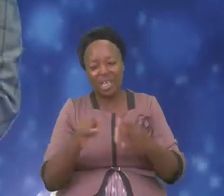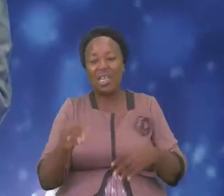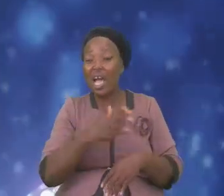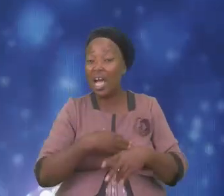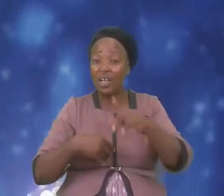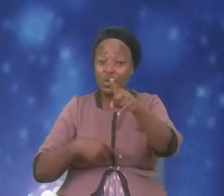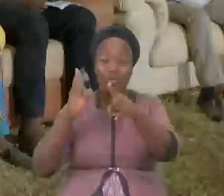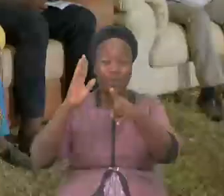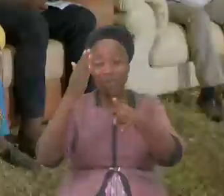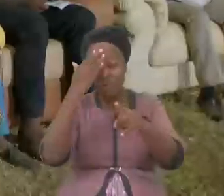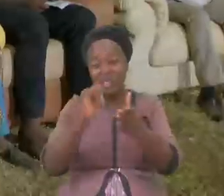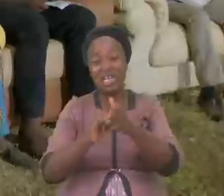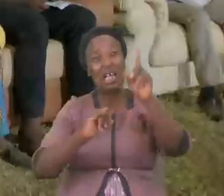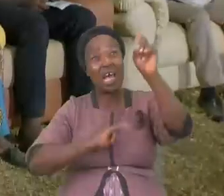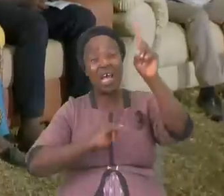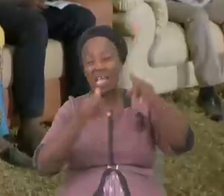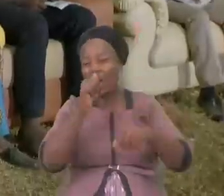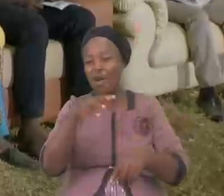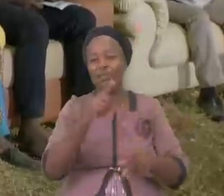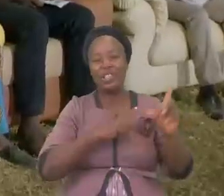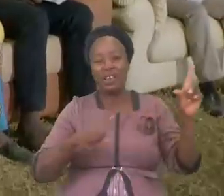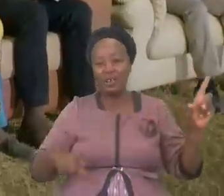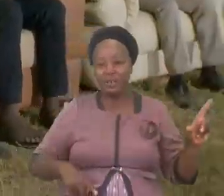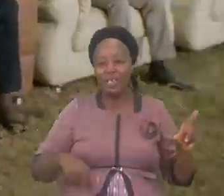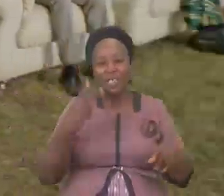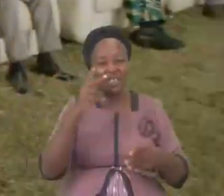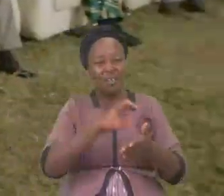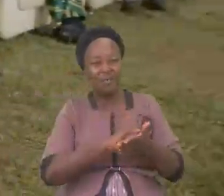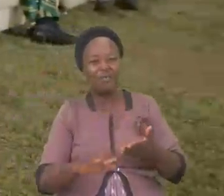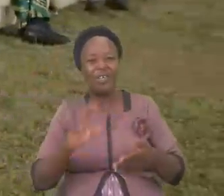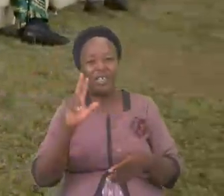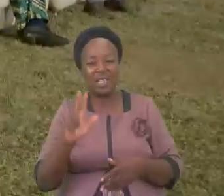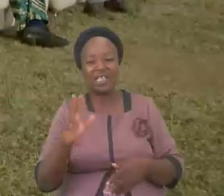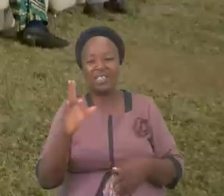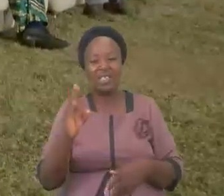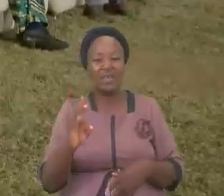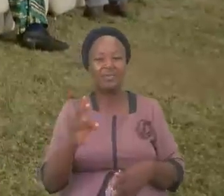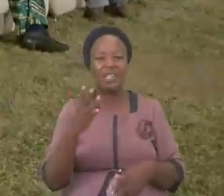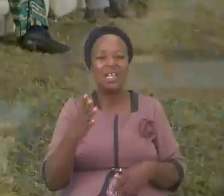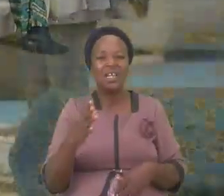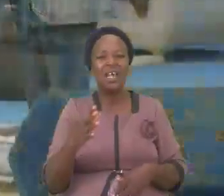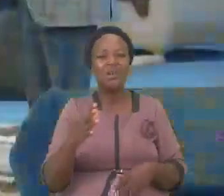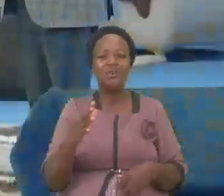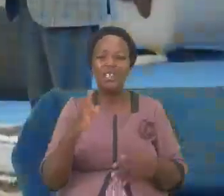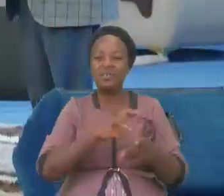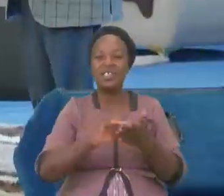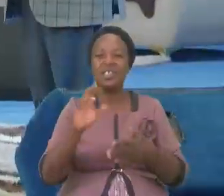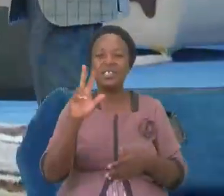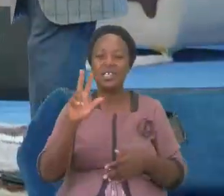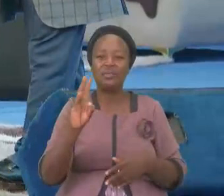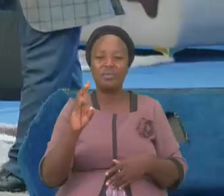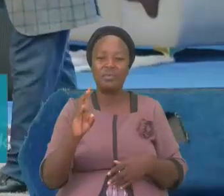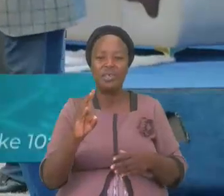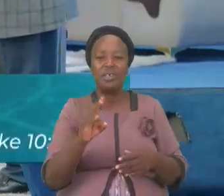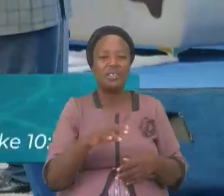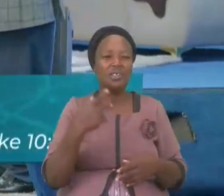verse 37 there. In verse 37, thus says the Lord God, I will yet for this be